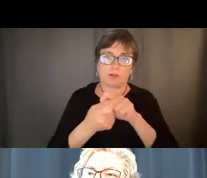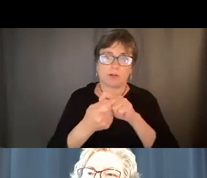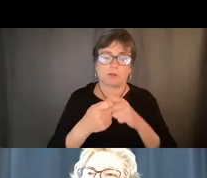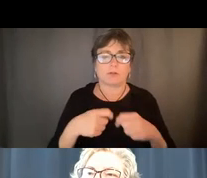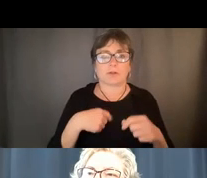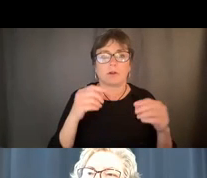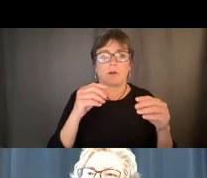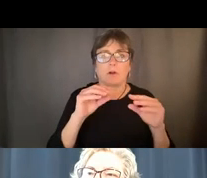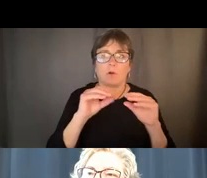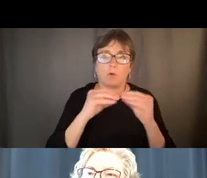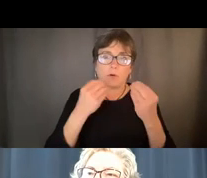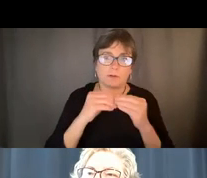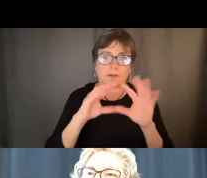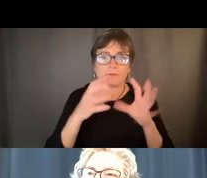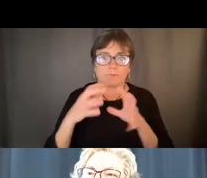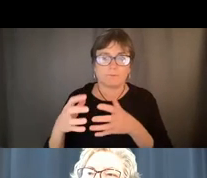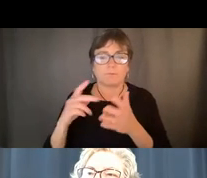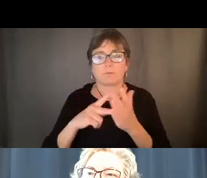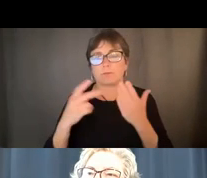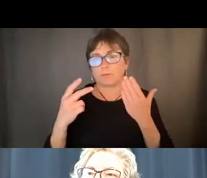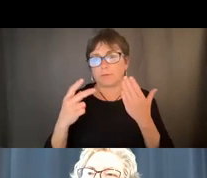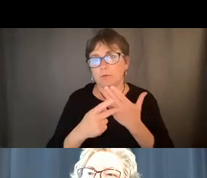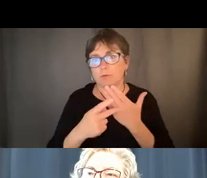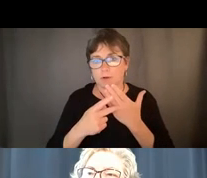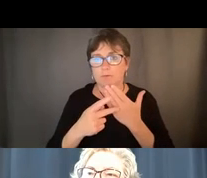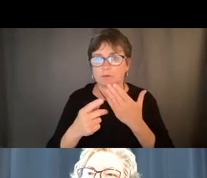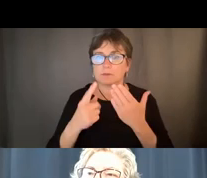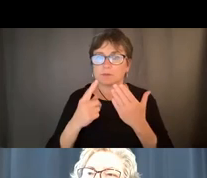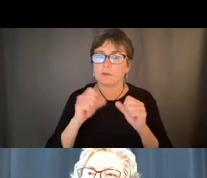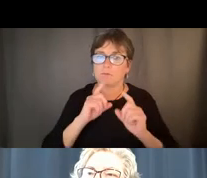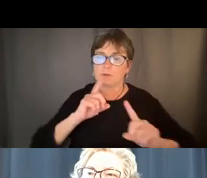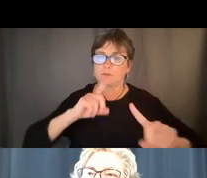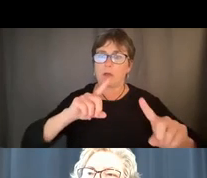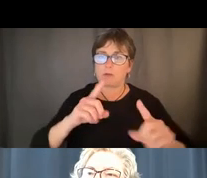Organizations and programs are more responsive to youth needs and wants.